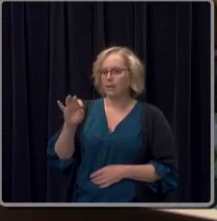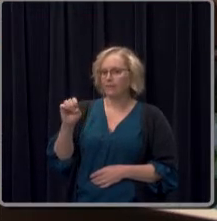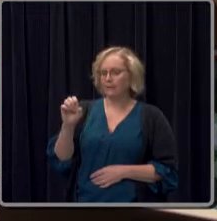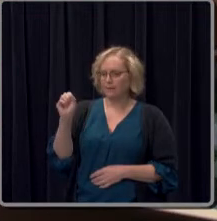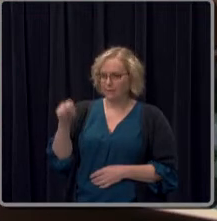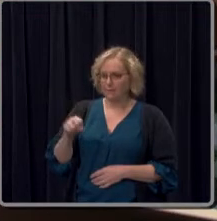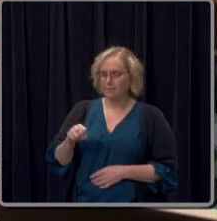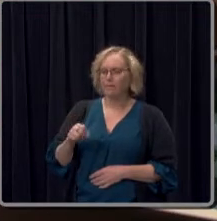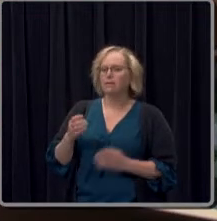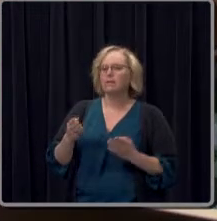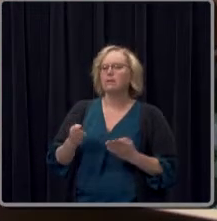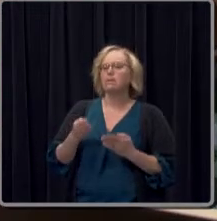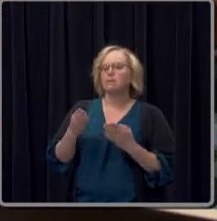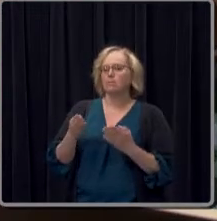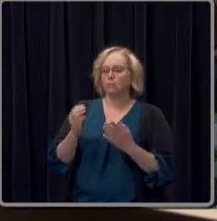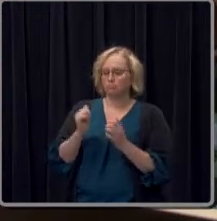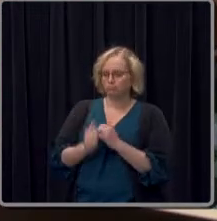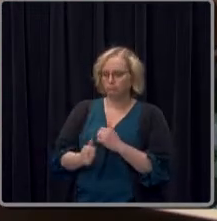motion carries 5-0.